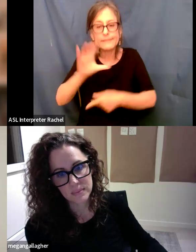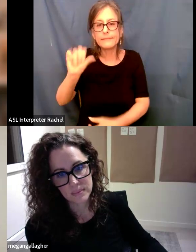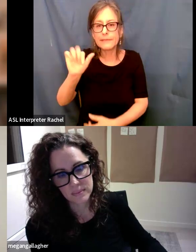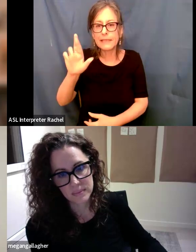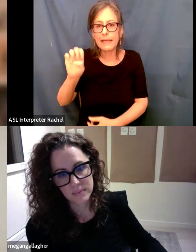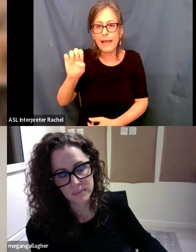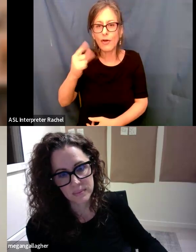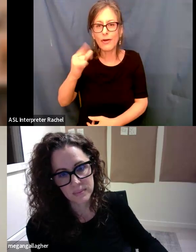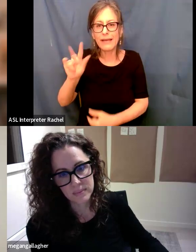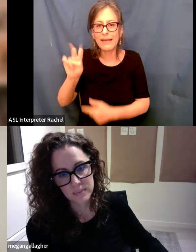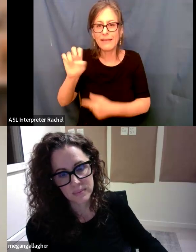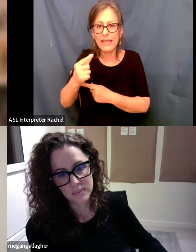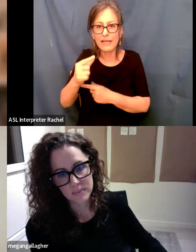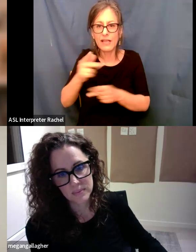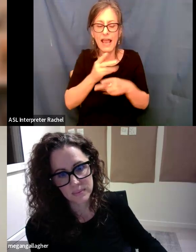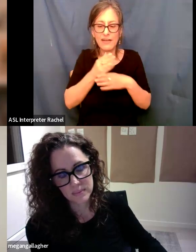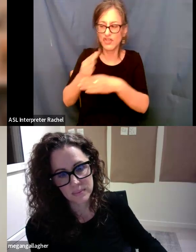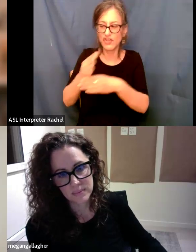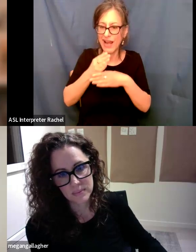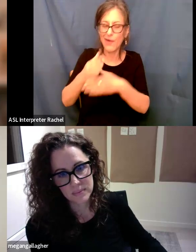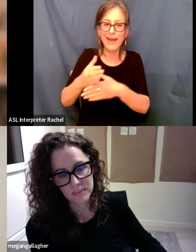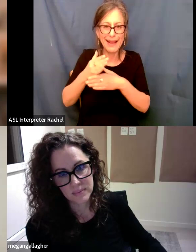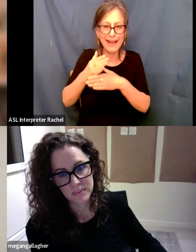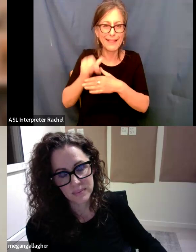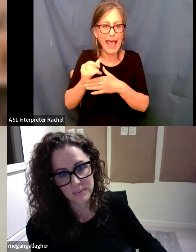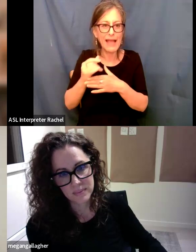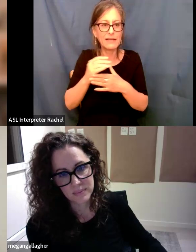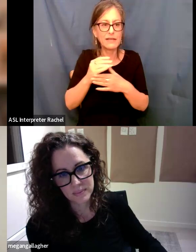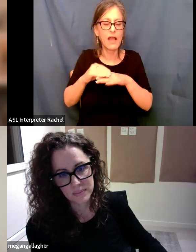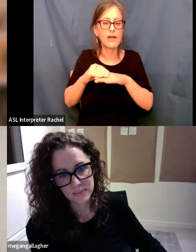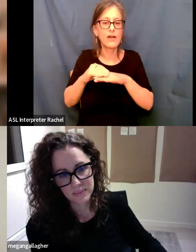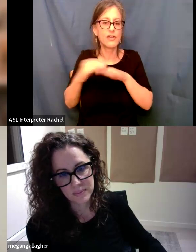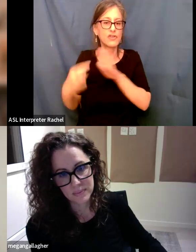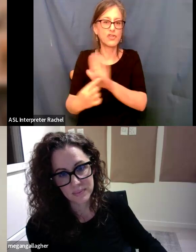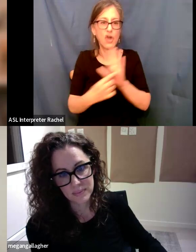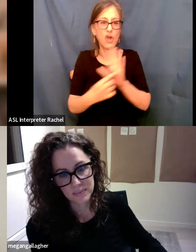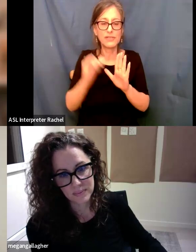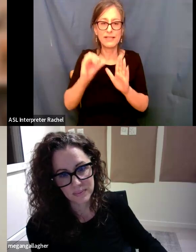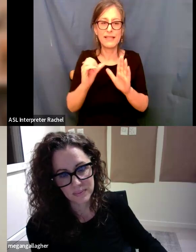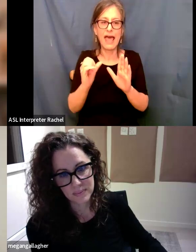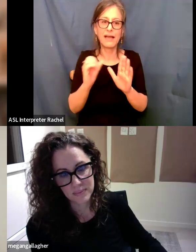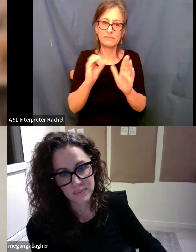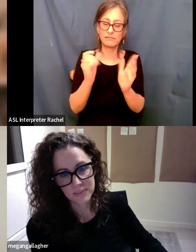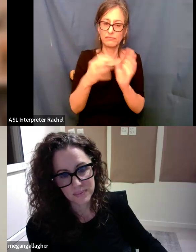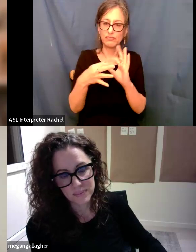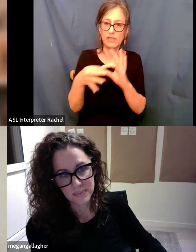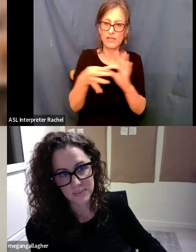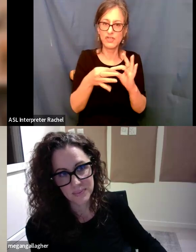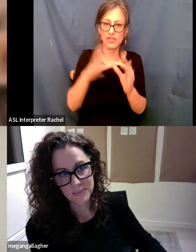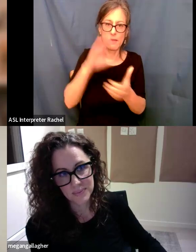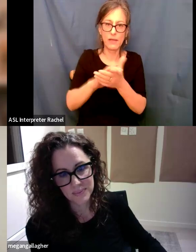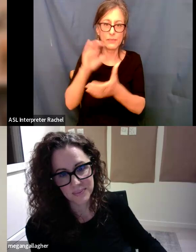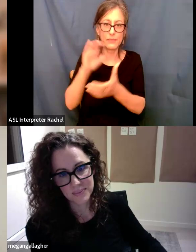those dynamics kind of spilled into kind of the caregiving scenario and the relationship, between the husband